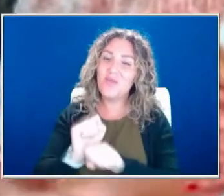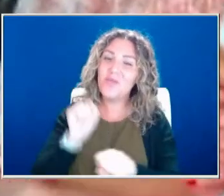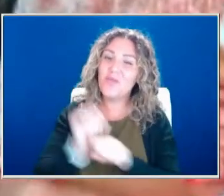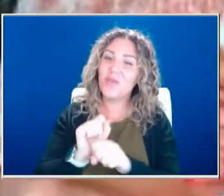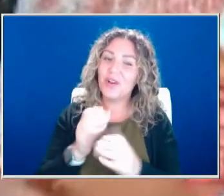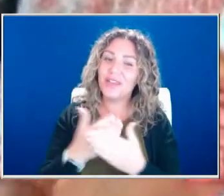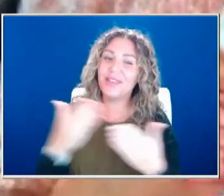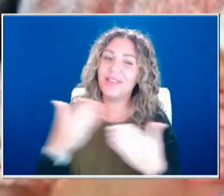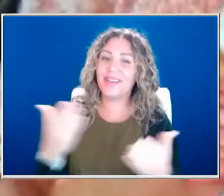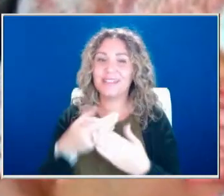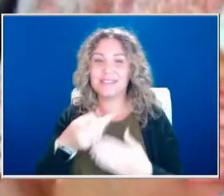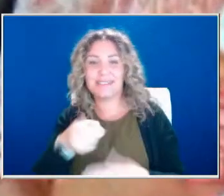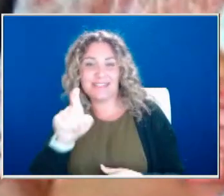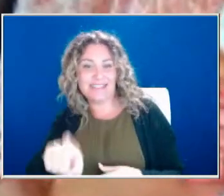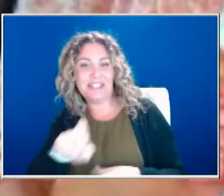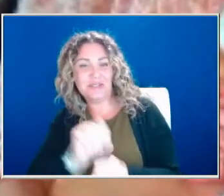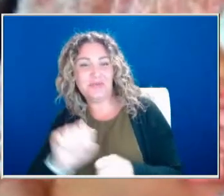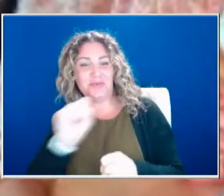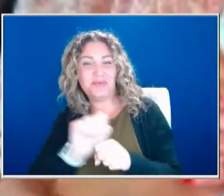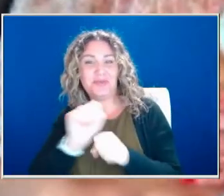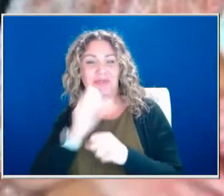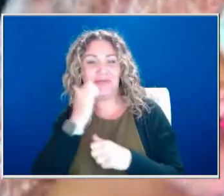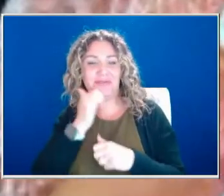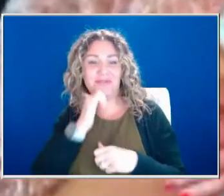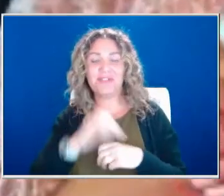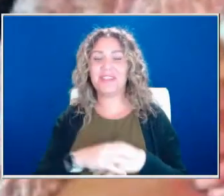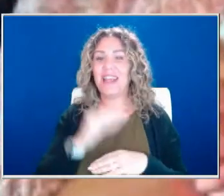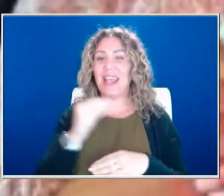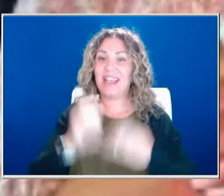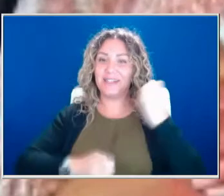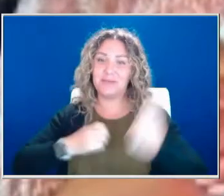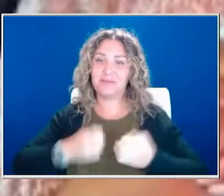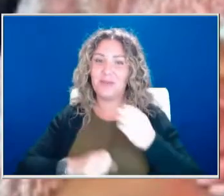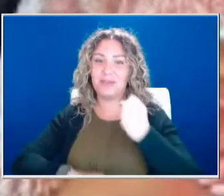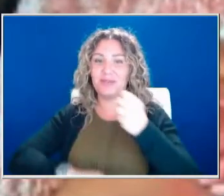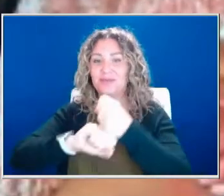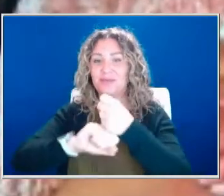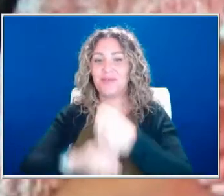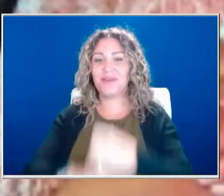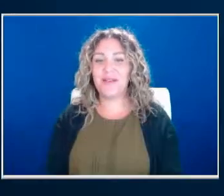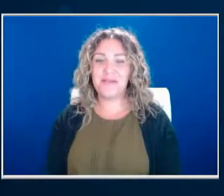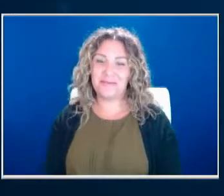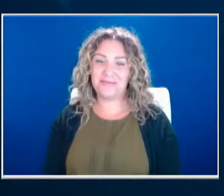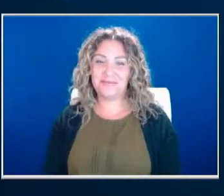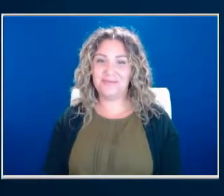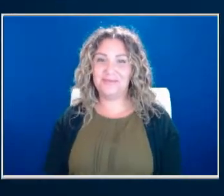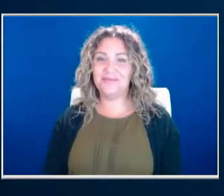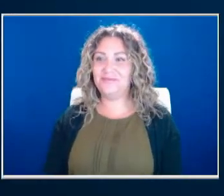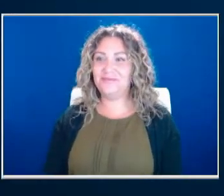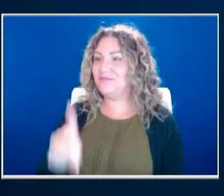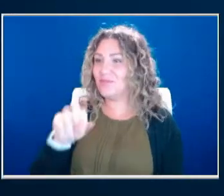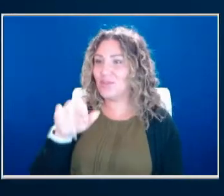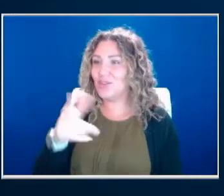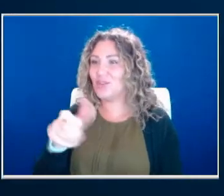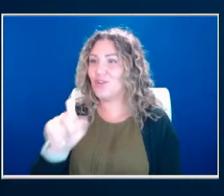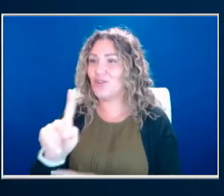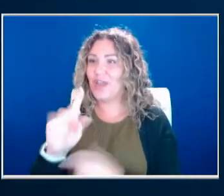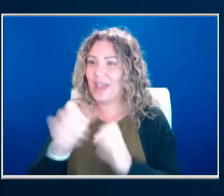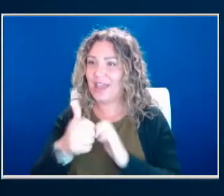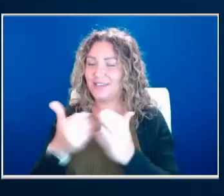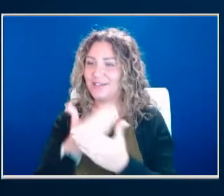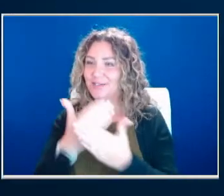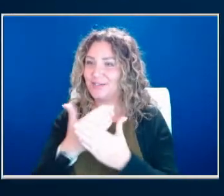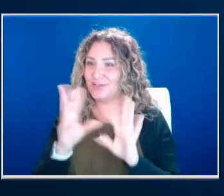that he would need to be working on anyway, as well as the emotional support. So, Kirk, how's the new family member doing? Oh,